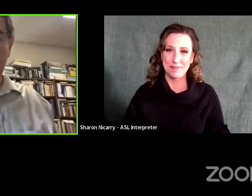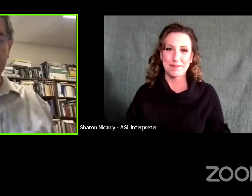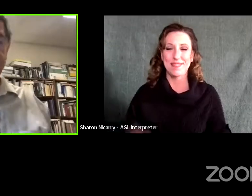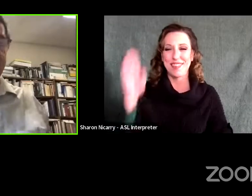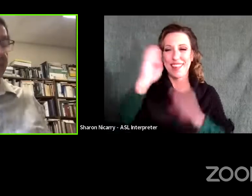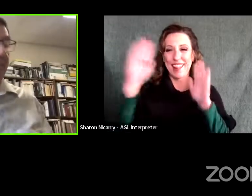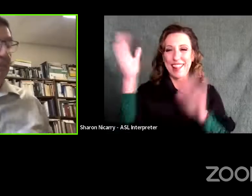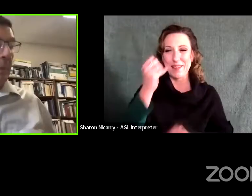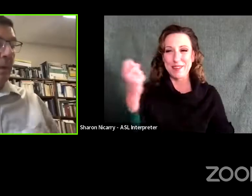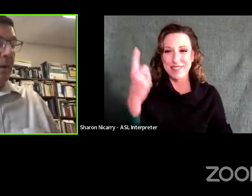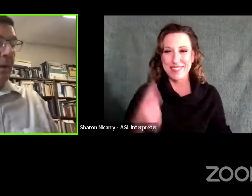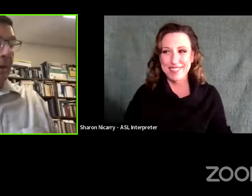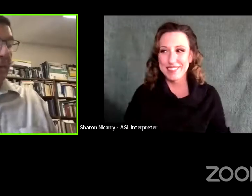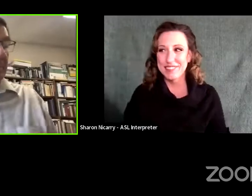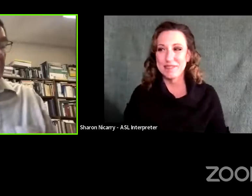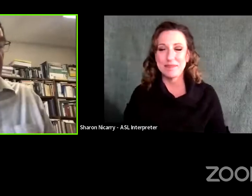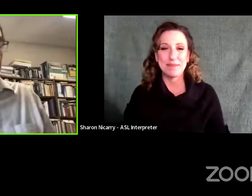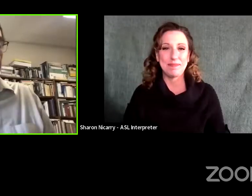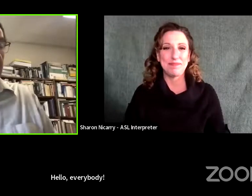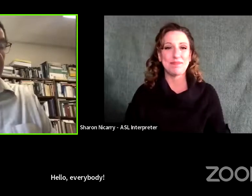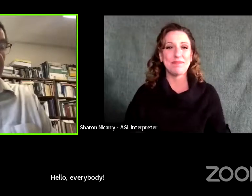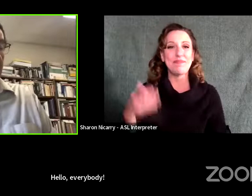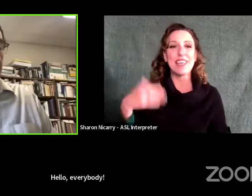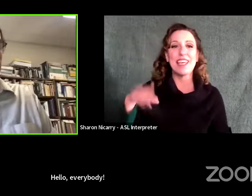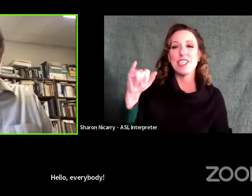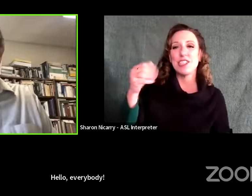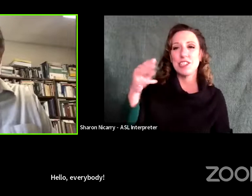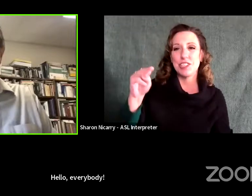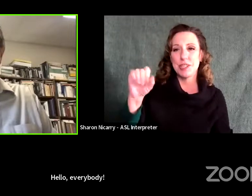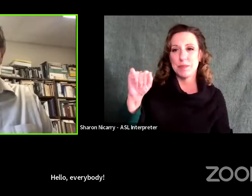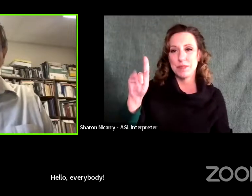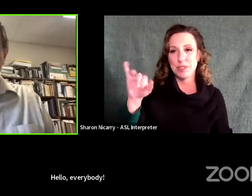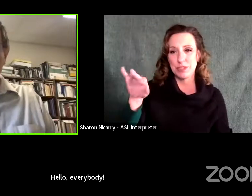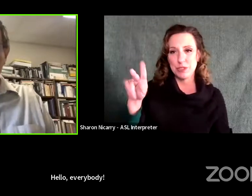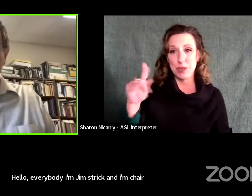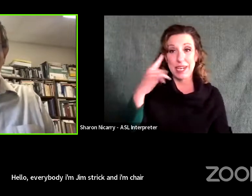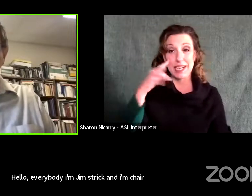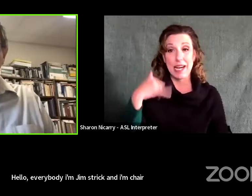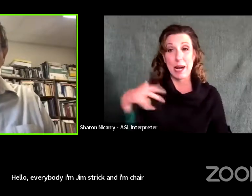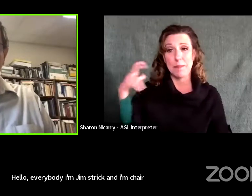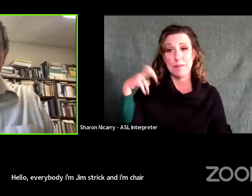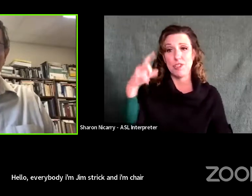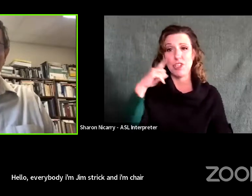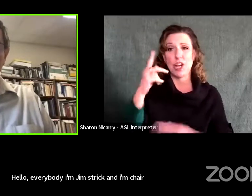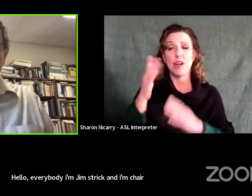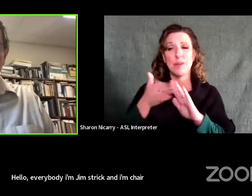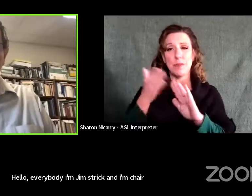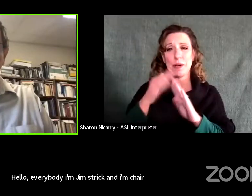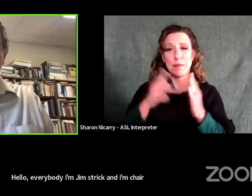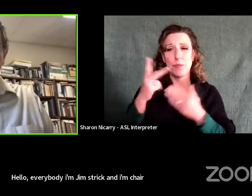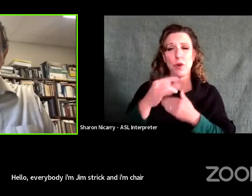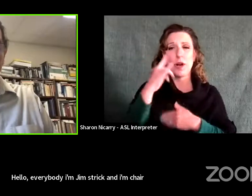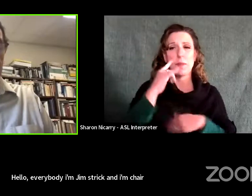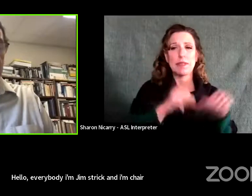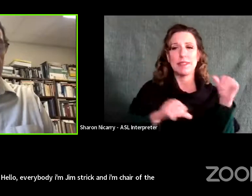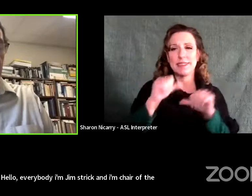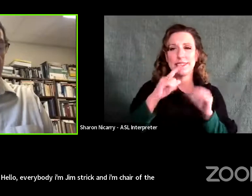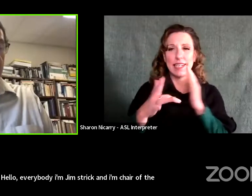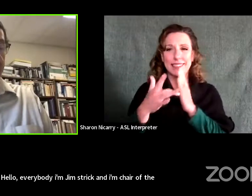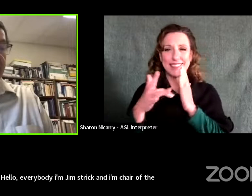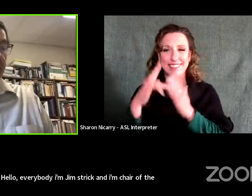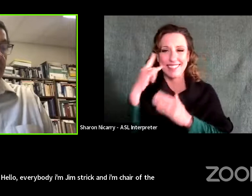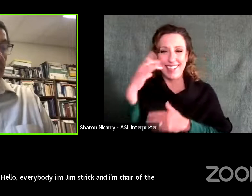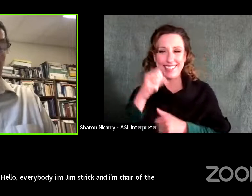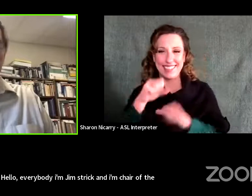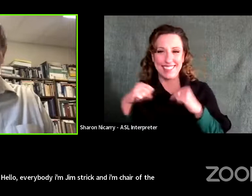Hello, everybody. I'm Jim Strick, and I'm chair of the program in Science, Technology, and